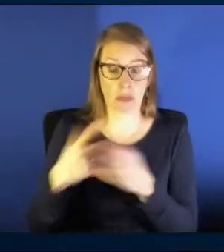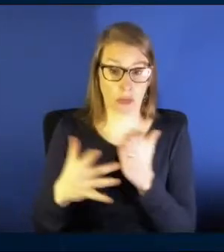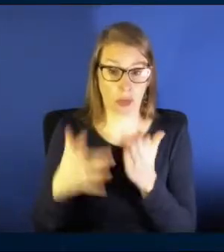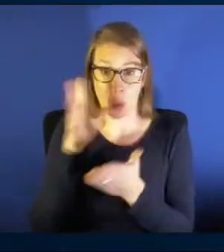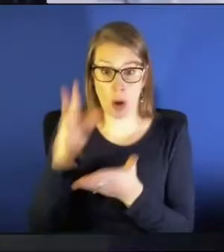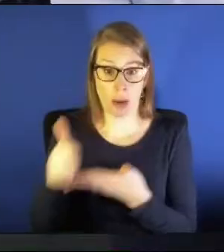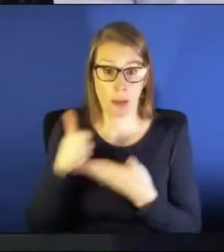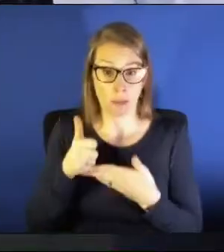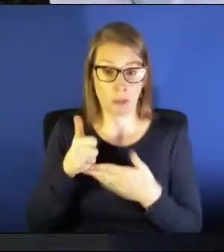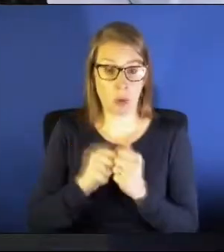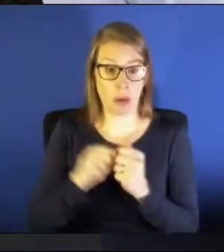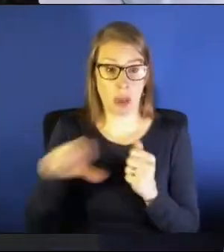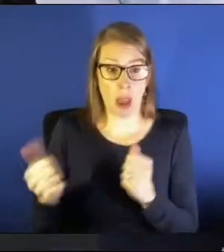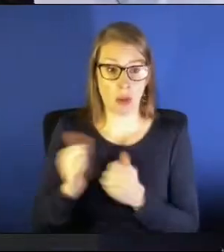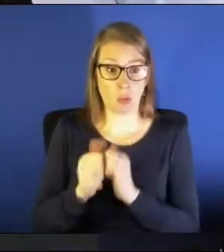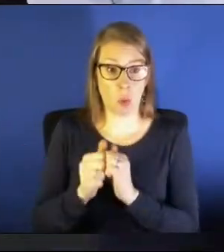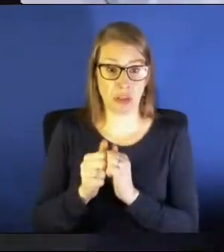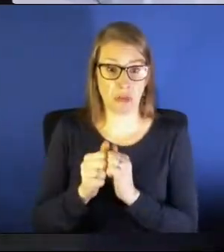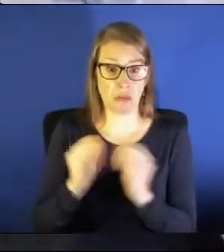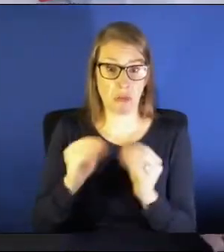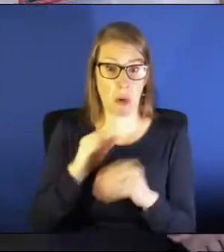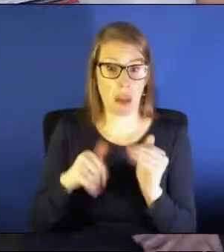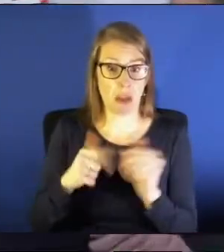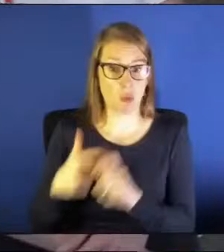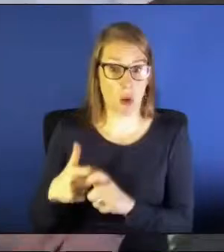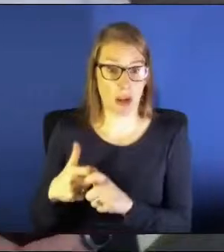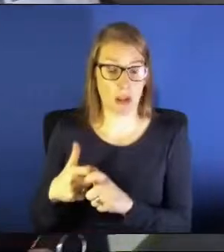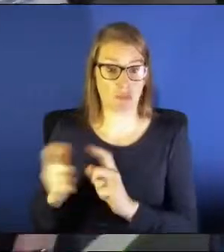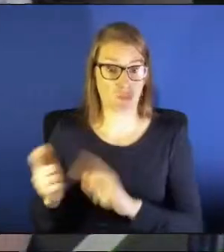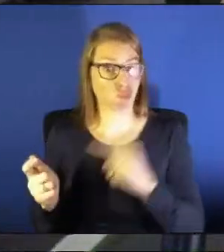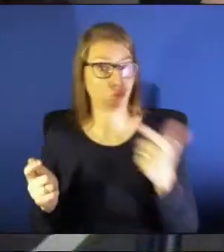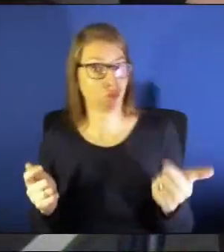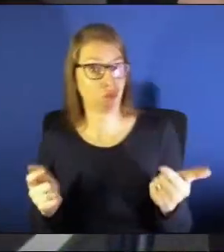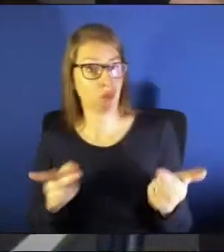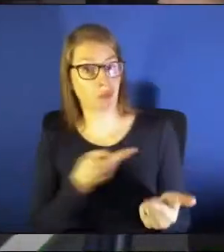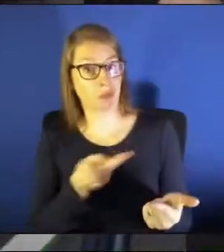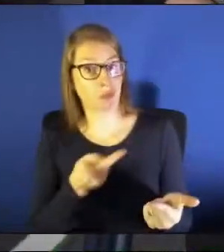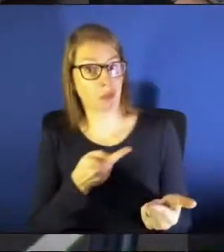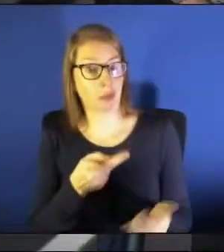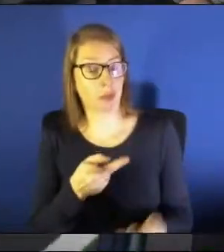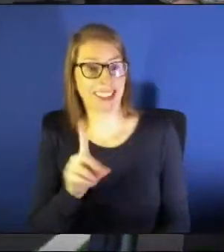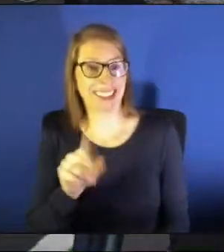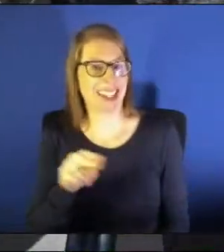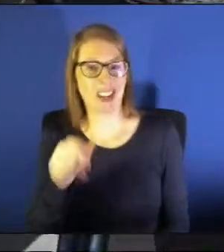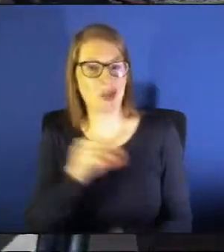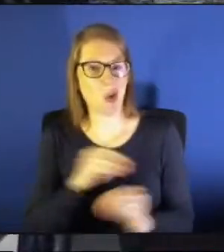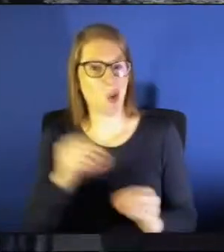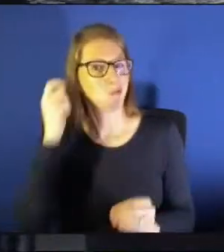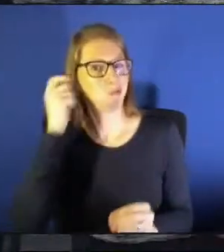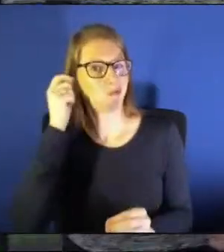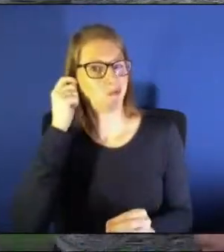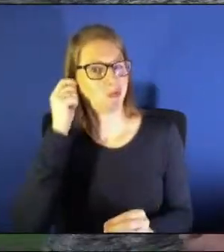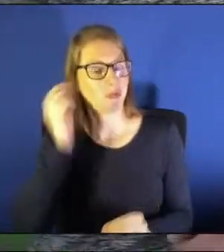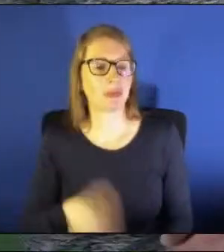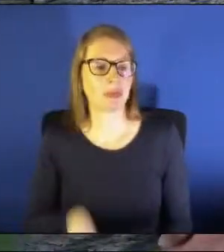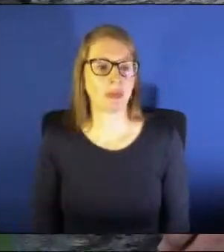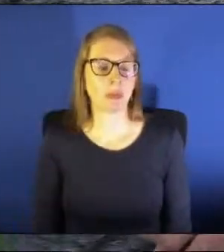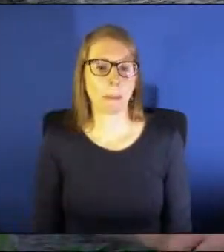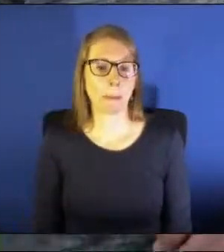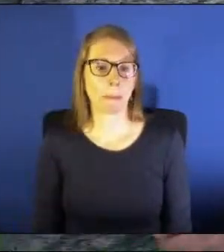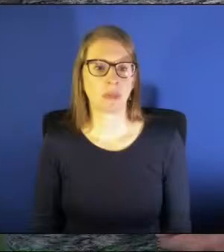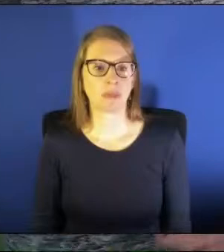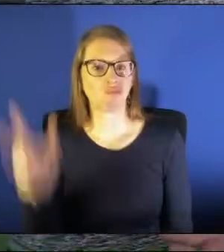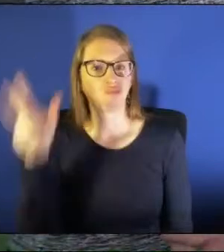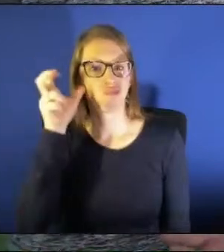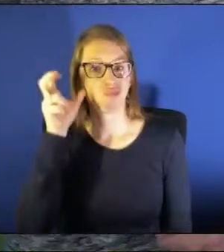running? And I'm going to relay that to Dana as well. Dana doesn't have the earpiece. So Lou wants to know if this also works with